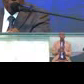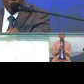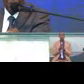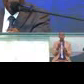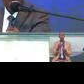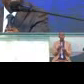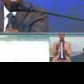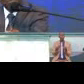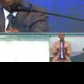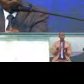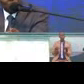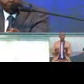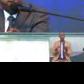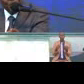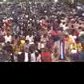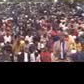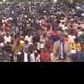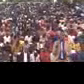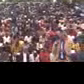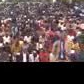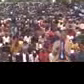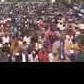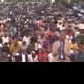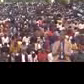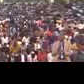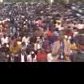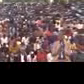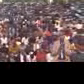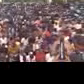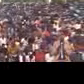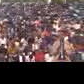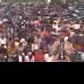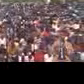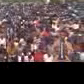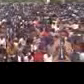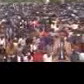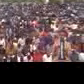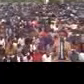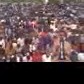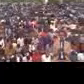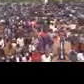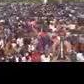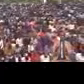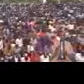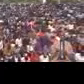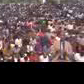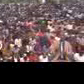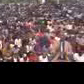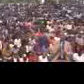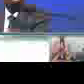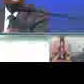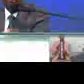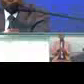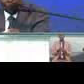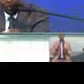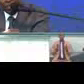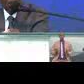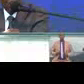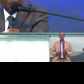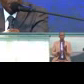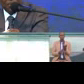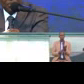the consequence of sin. It makes us free from all the things that came upon us in the fall